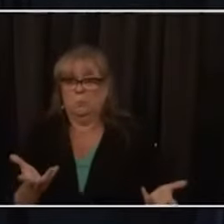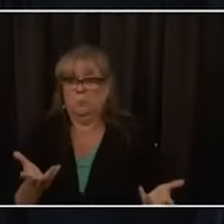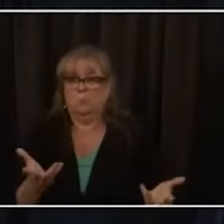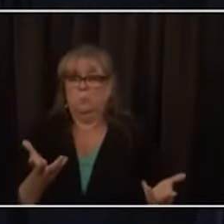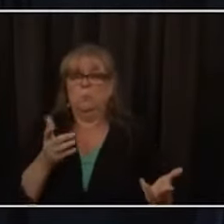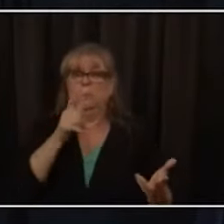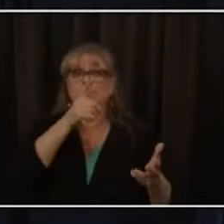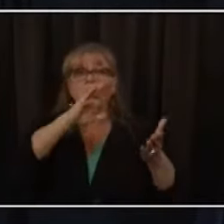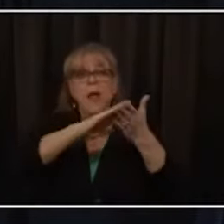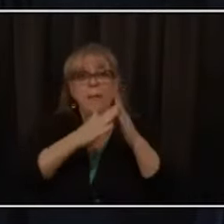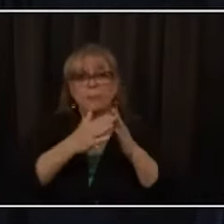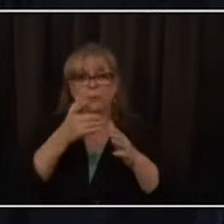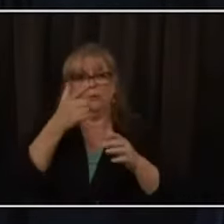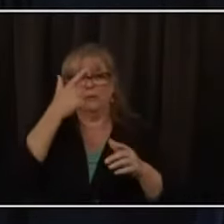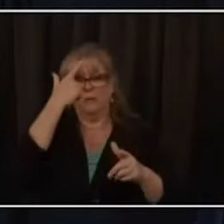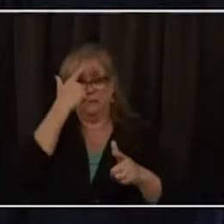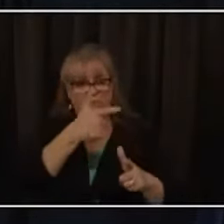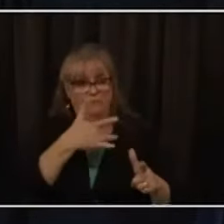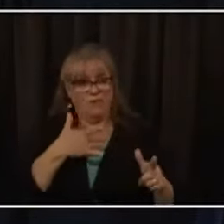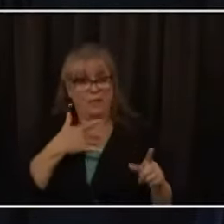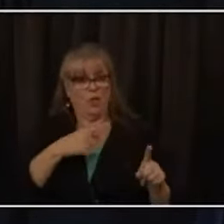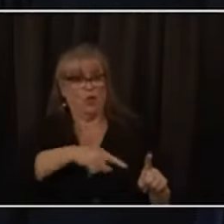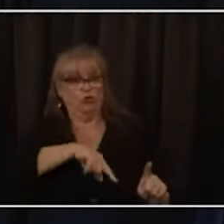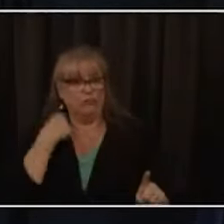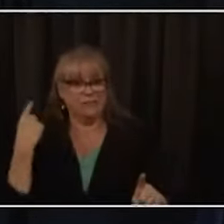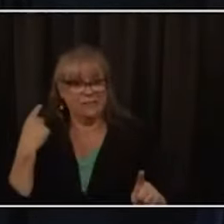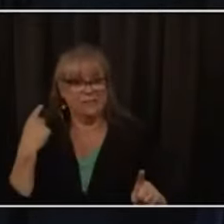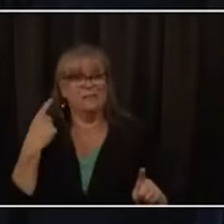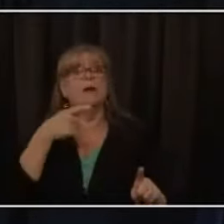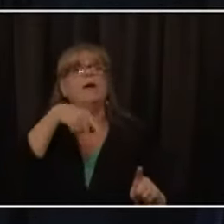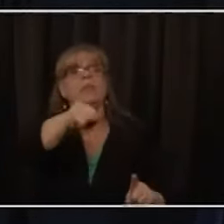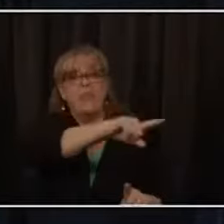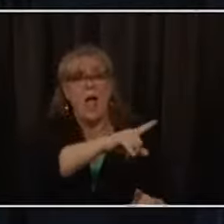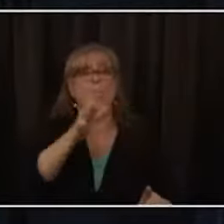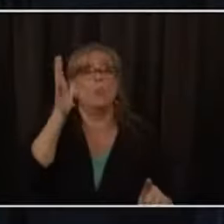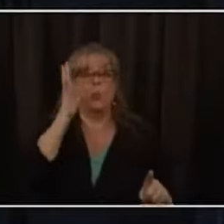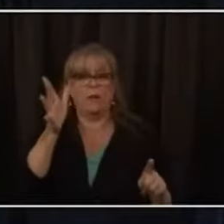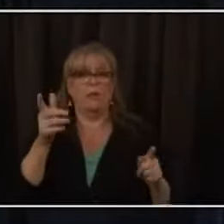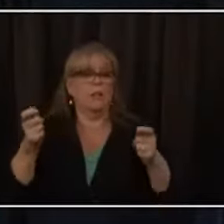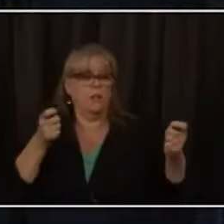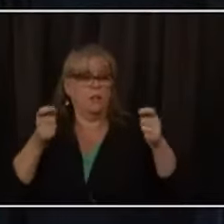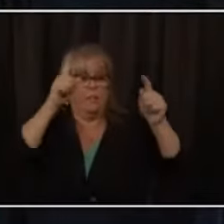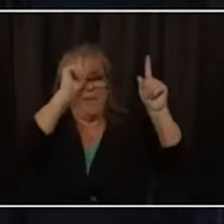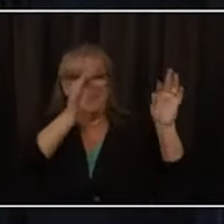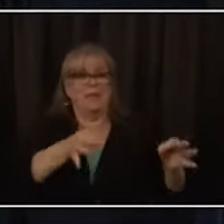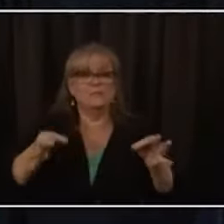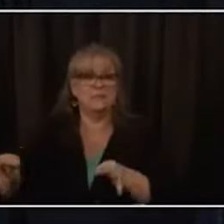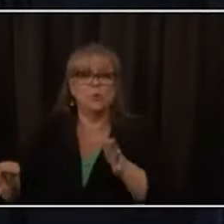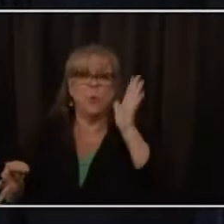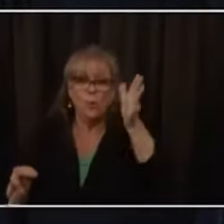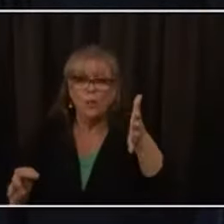take because the risk is elevated, people should honor that at the local level.